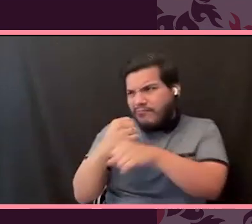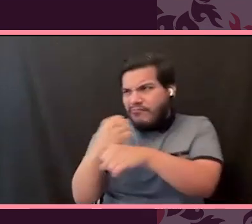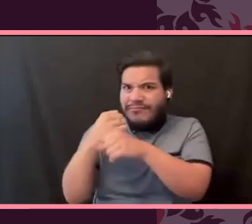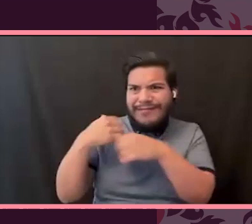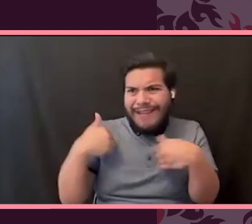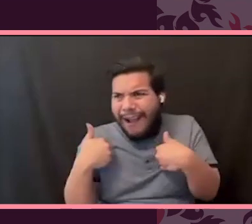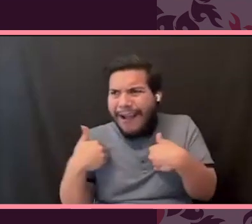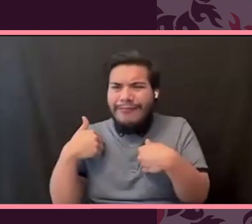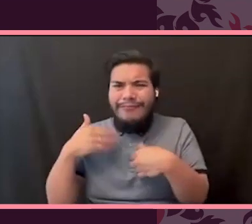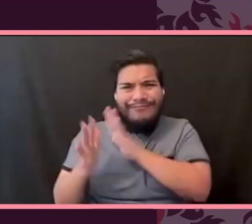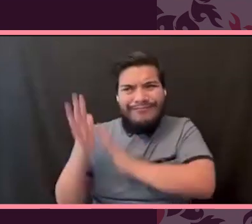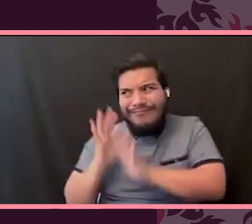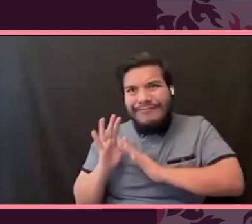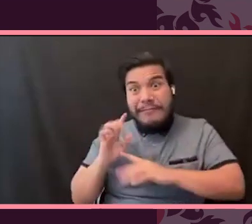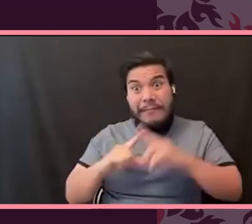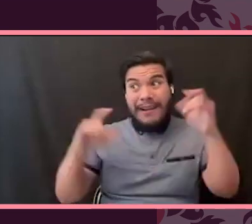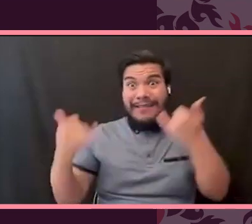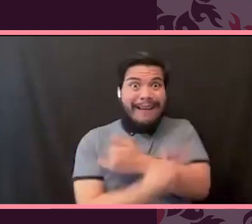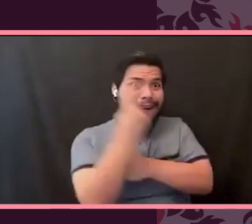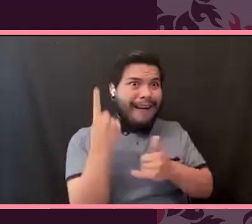with emotion. I think